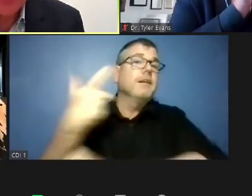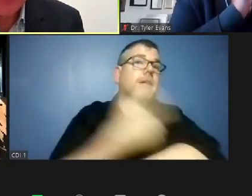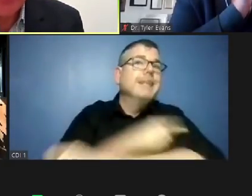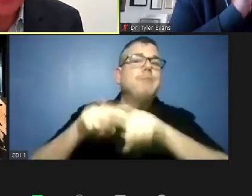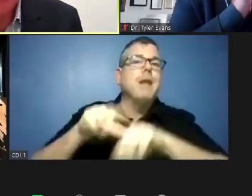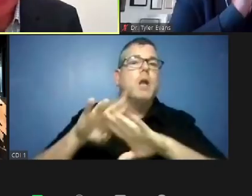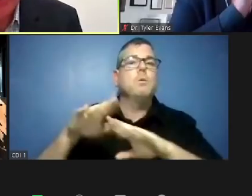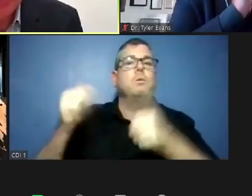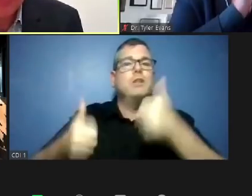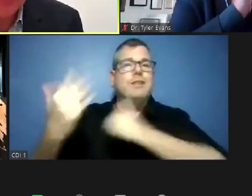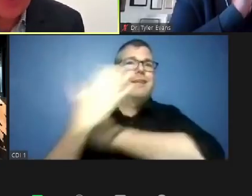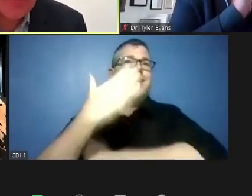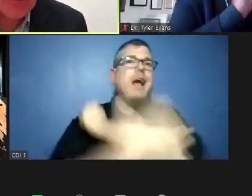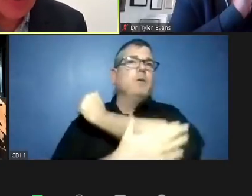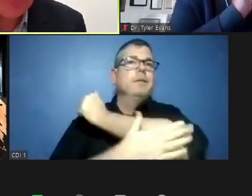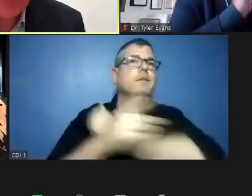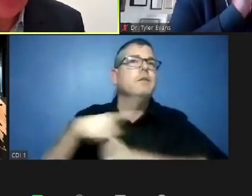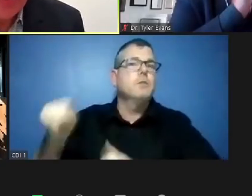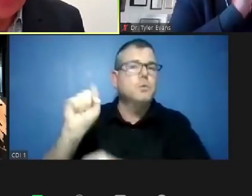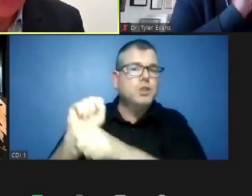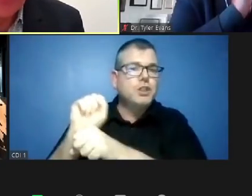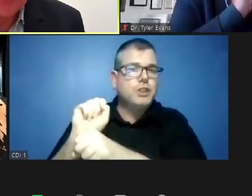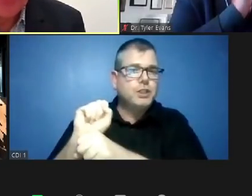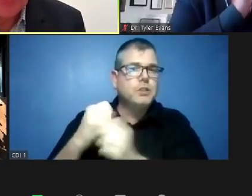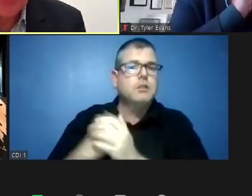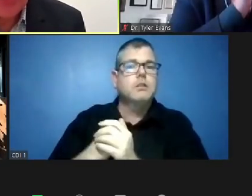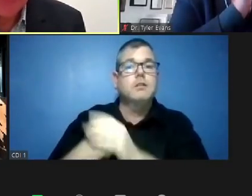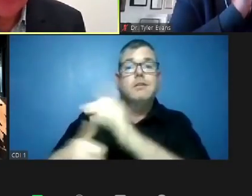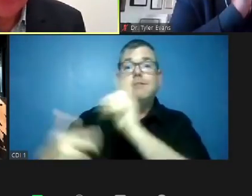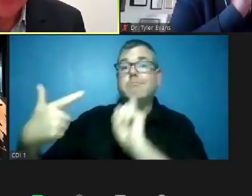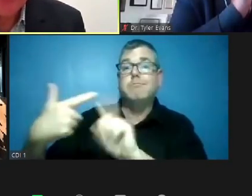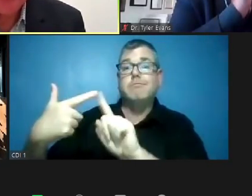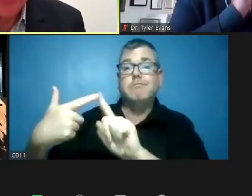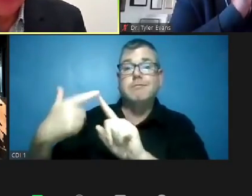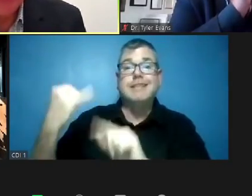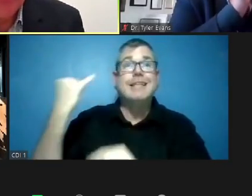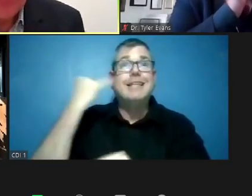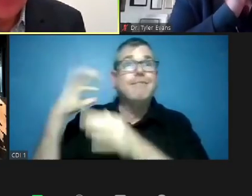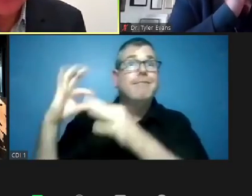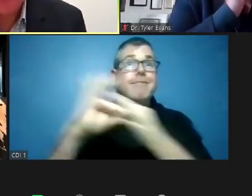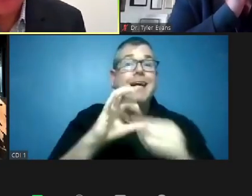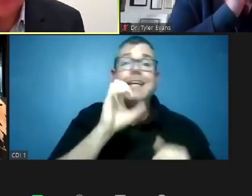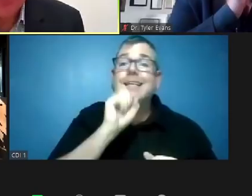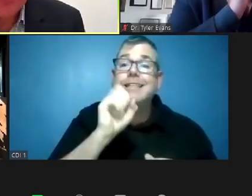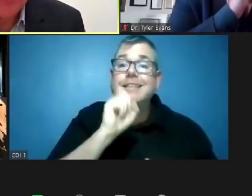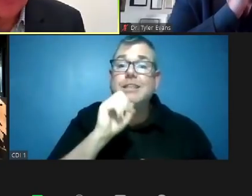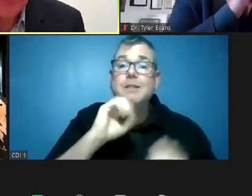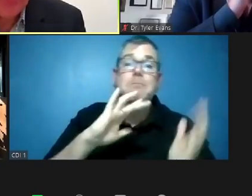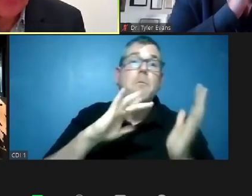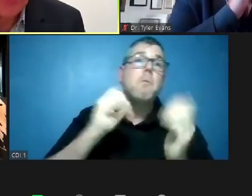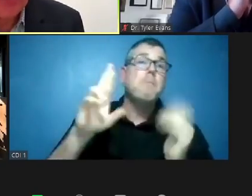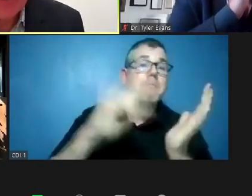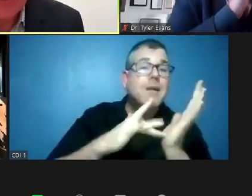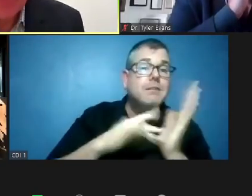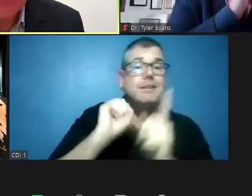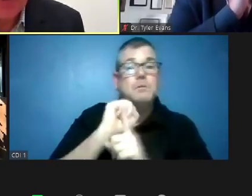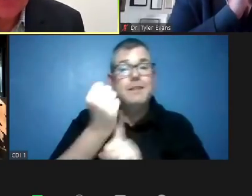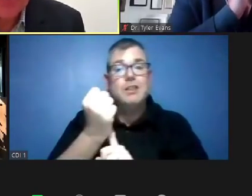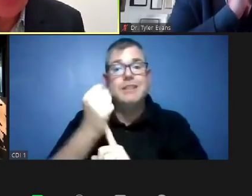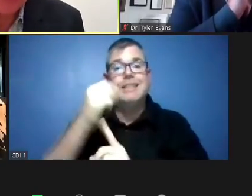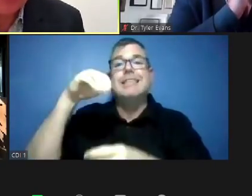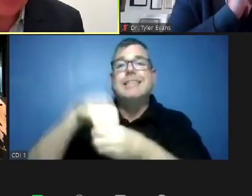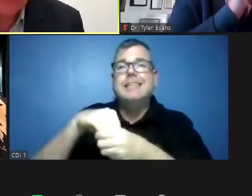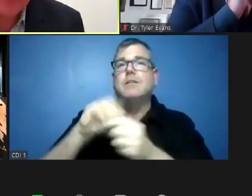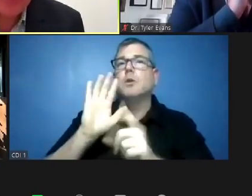other factors like your age or medical condition, you're vaccinated in the county in which you live. That's the general